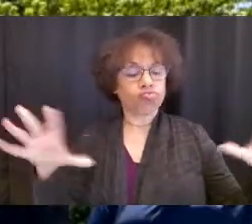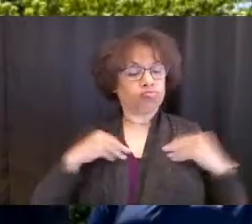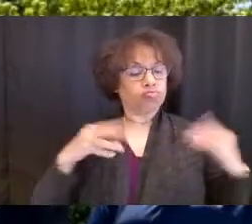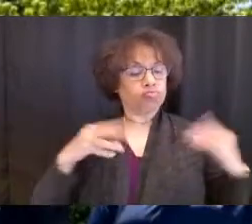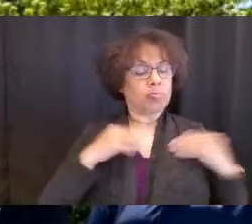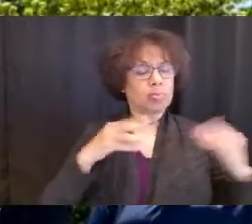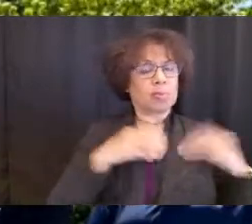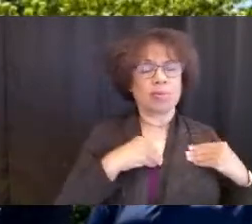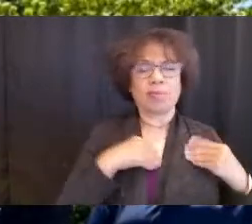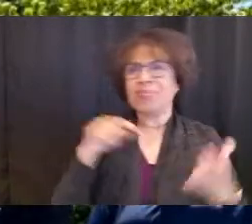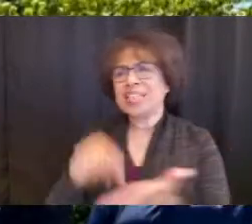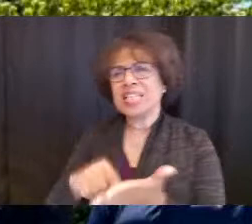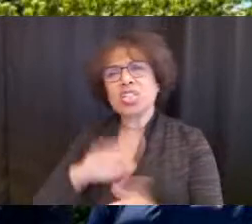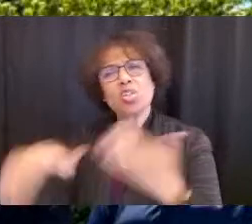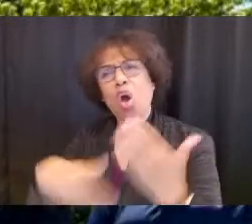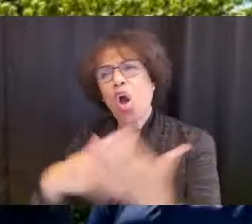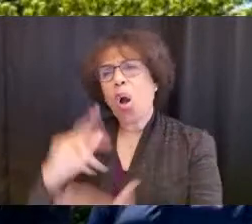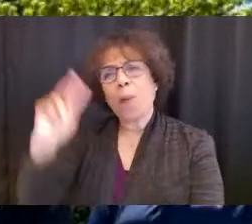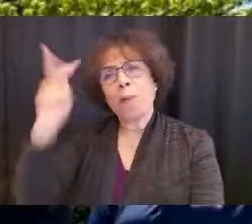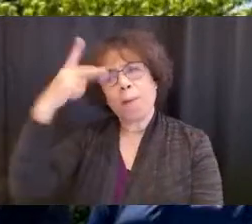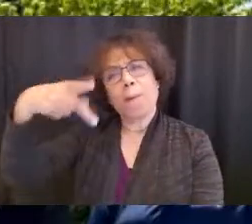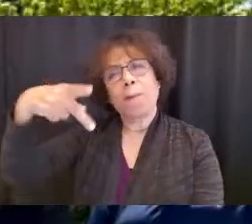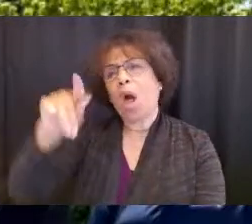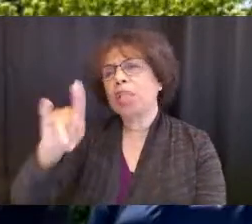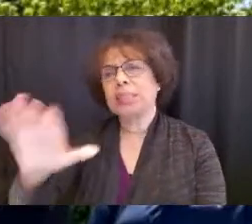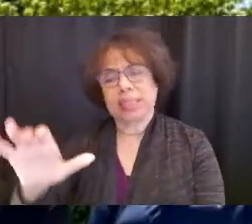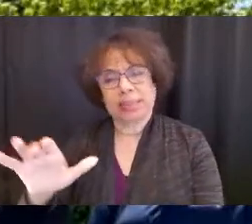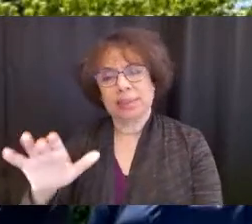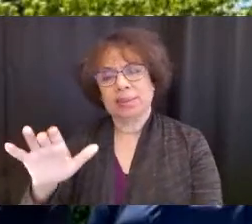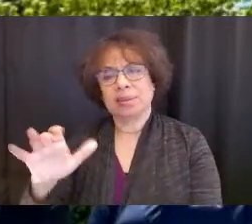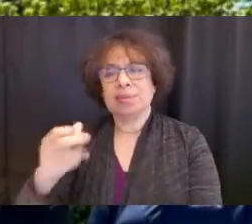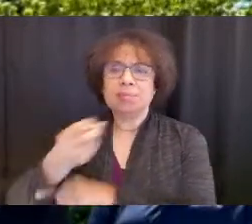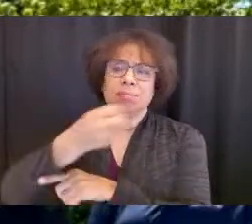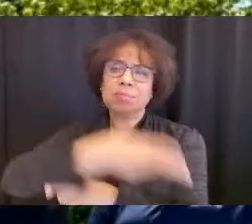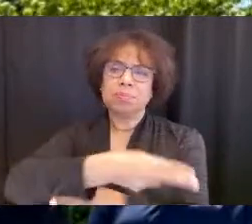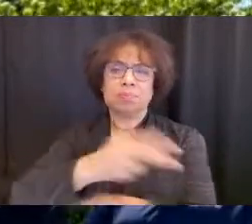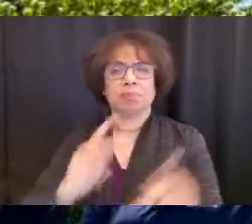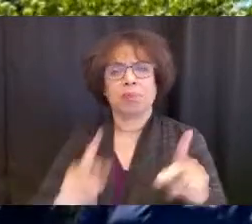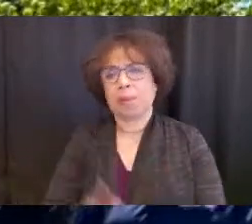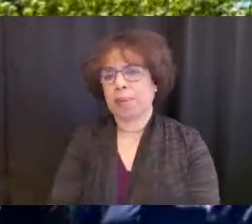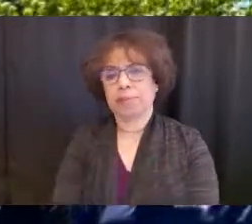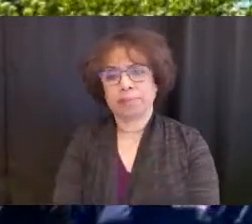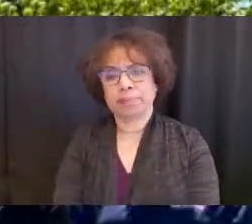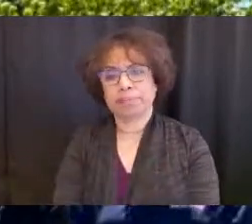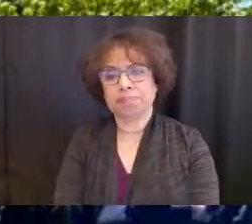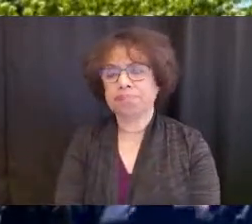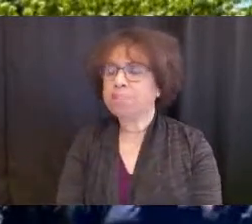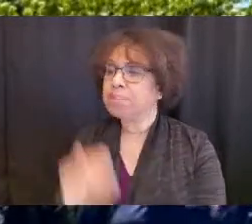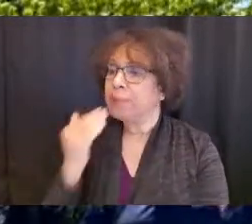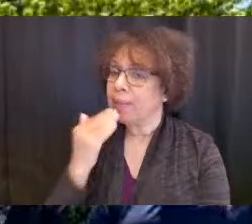pure politics over people. Thank you.